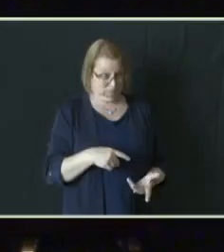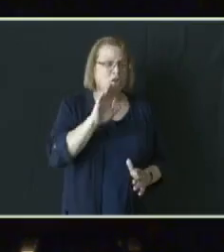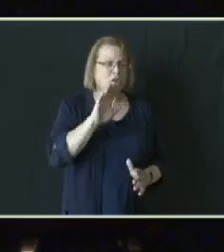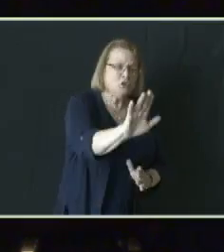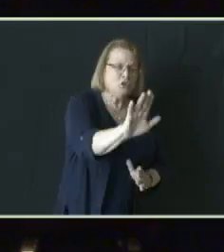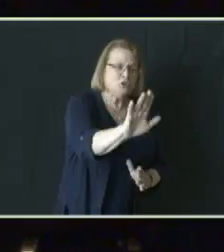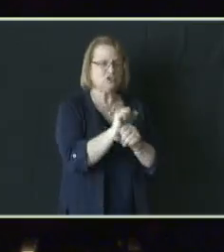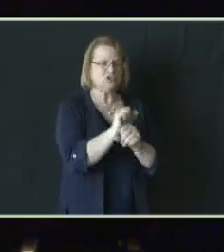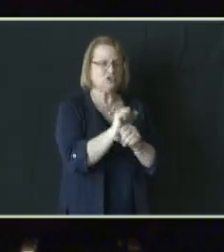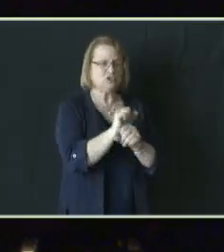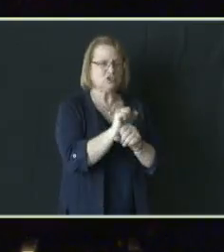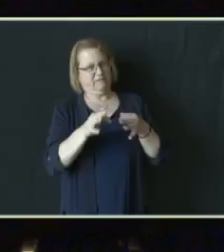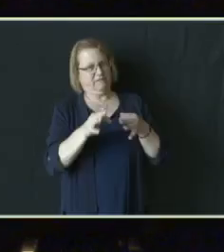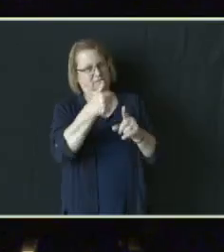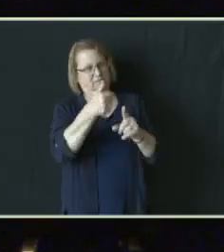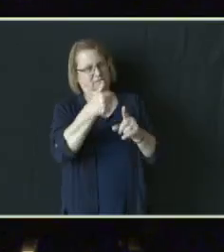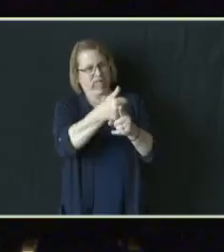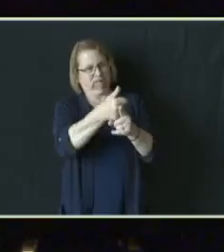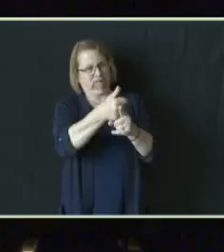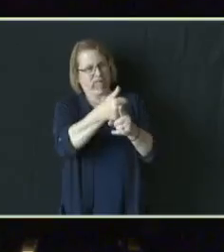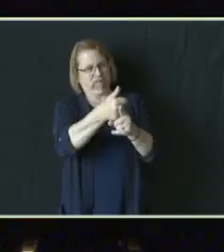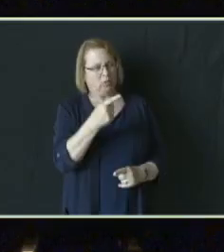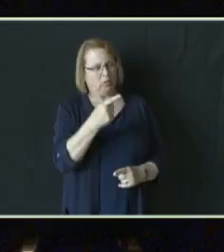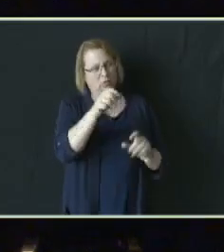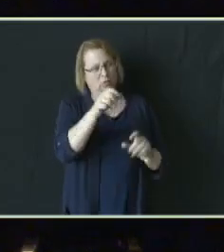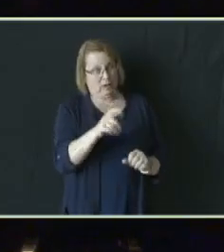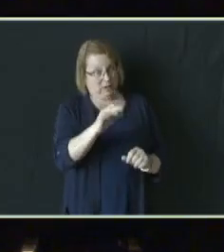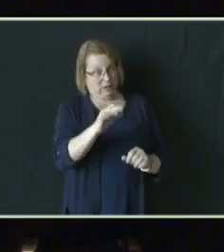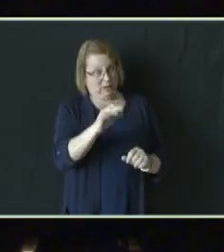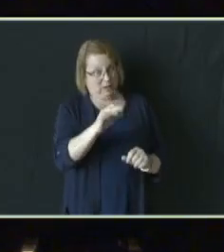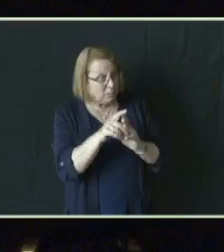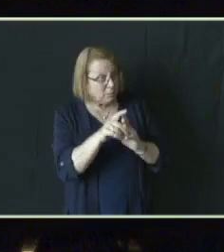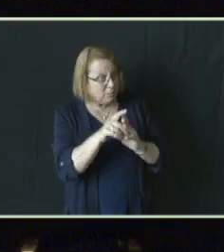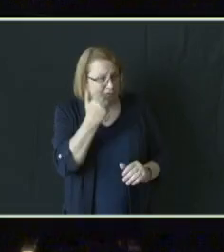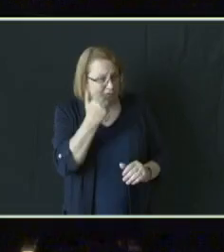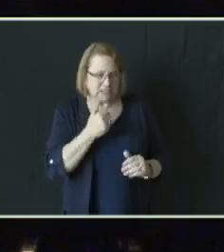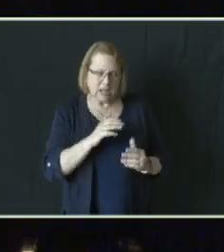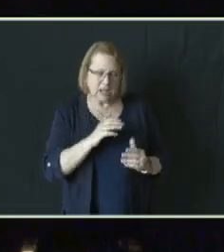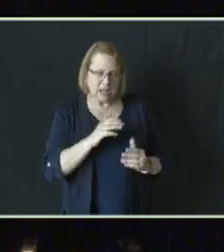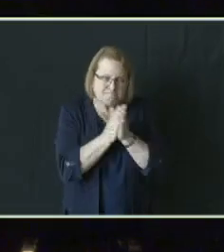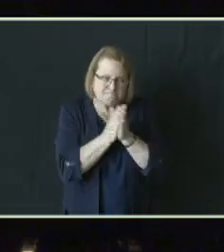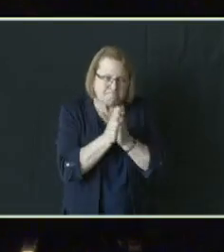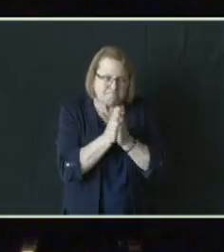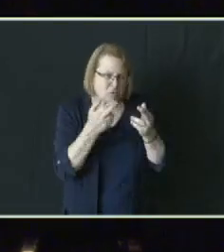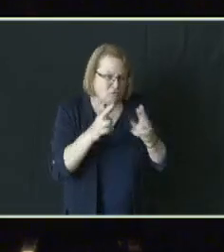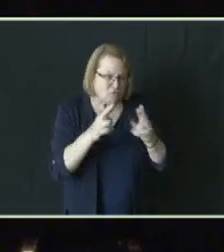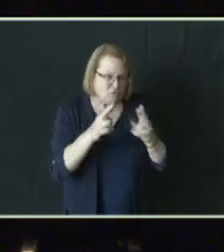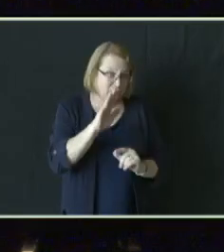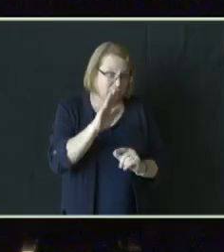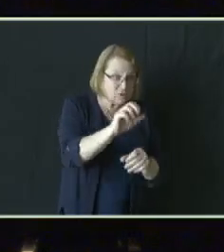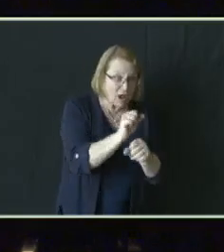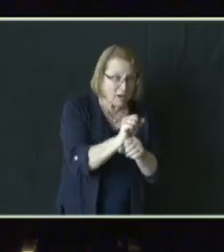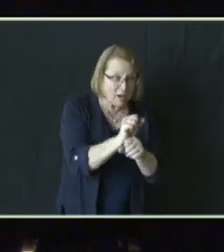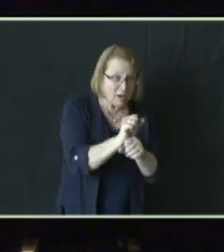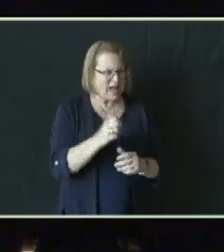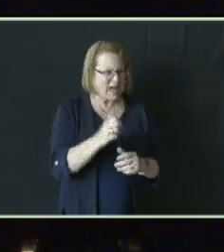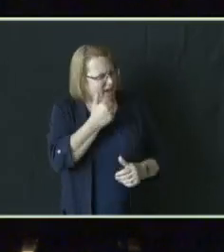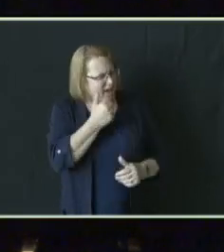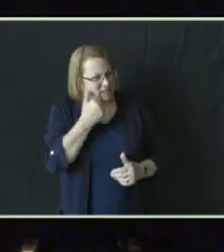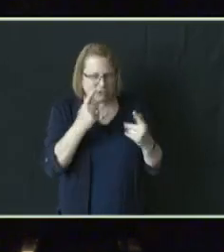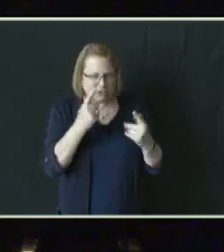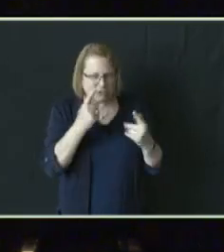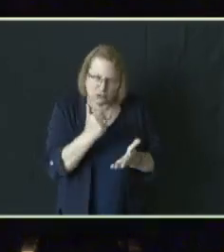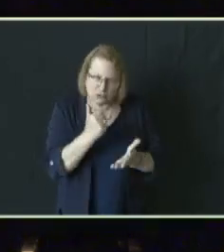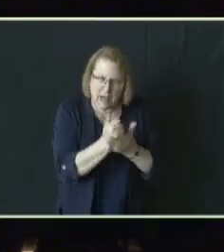job exclusively. If you show up every day engaged in your business or vocation, every day trying to help the